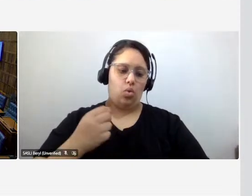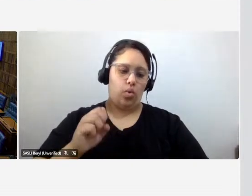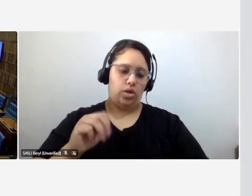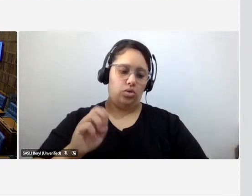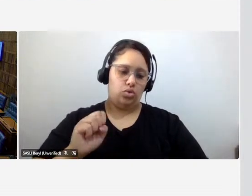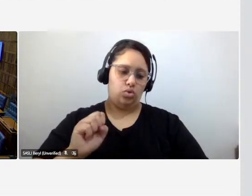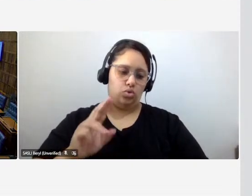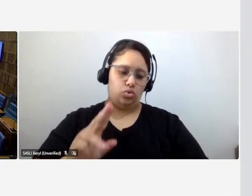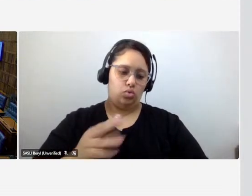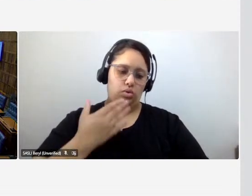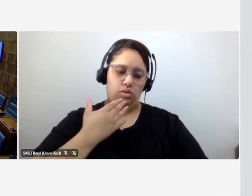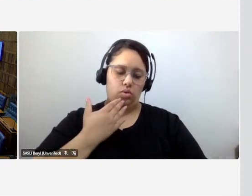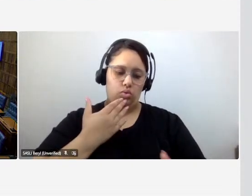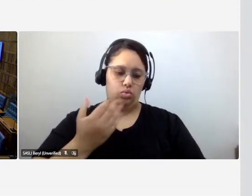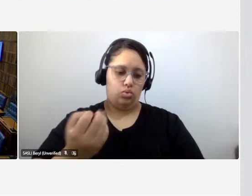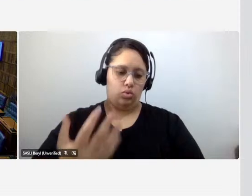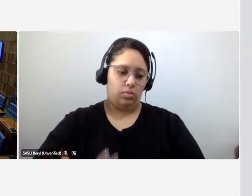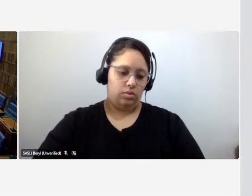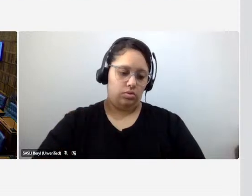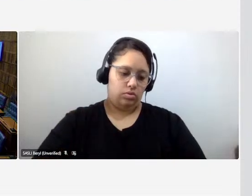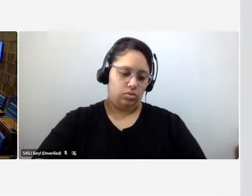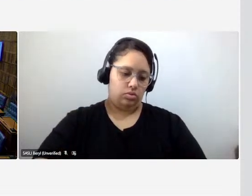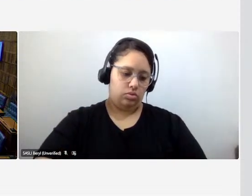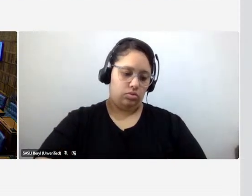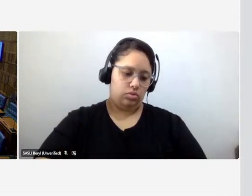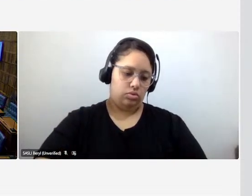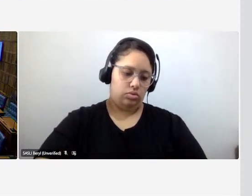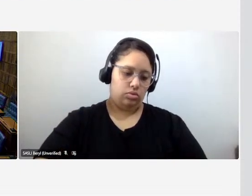you very much, Chair.